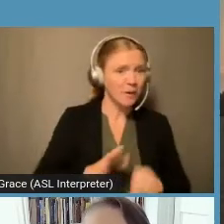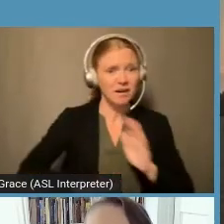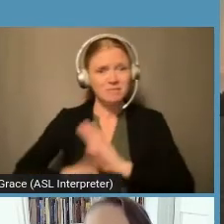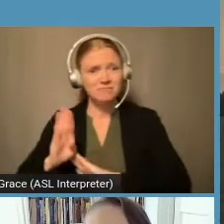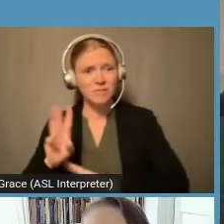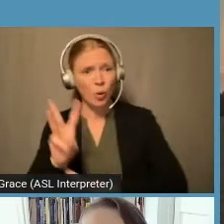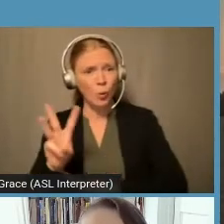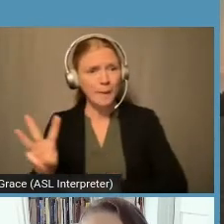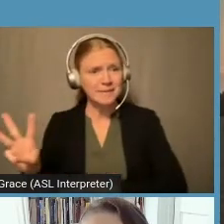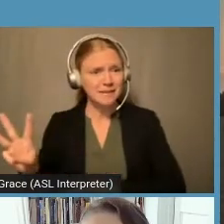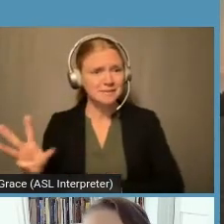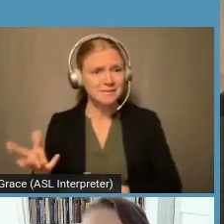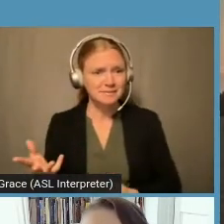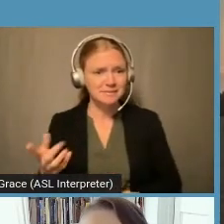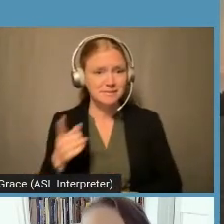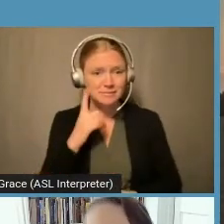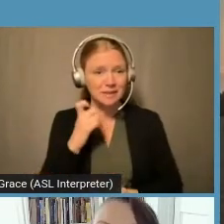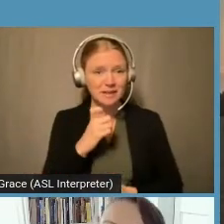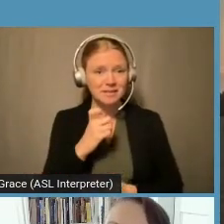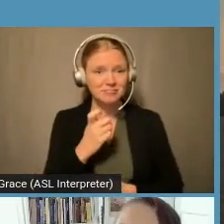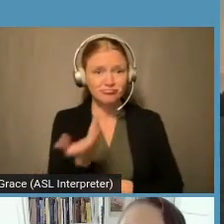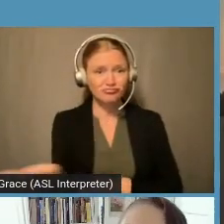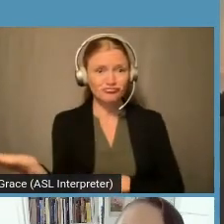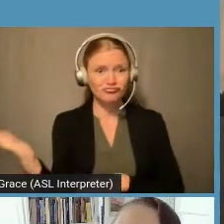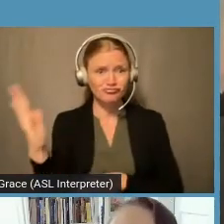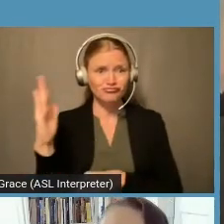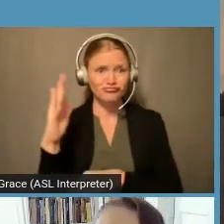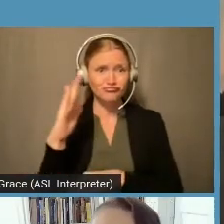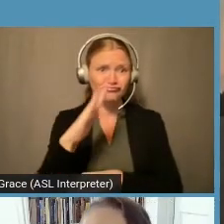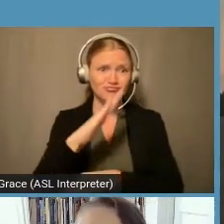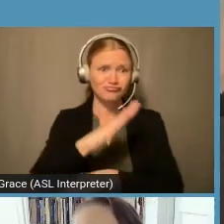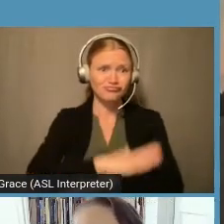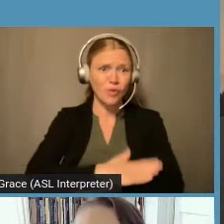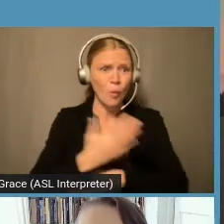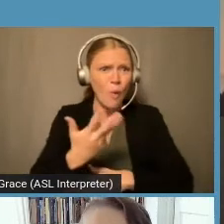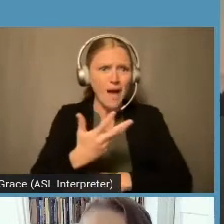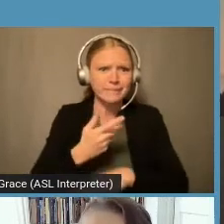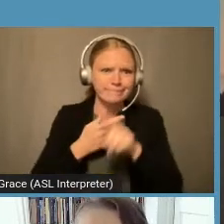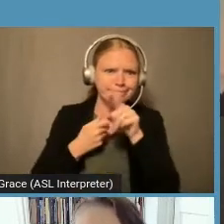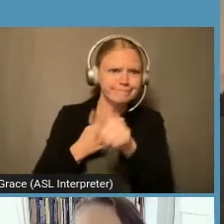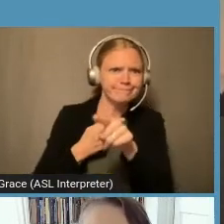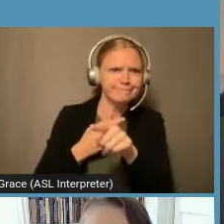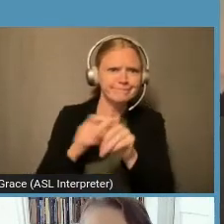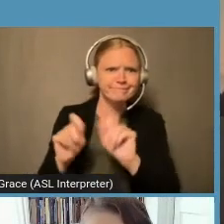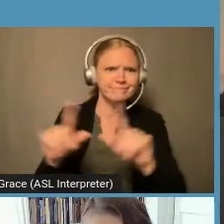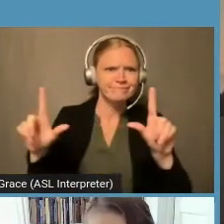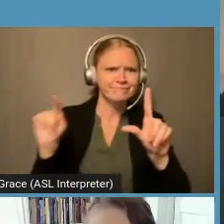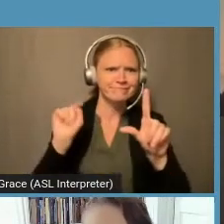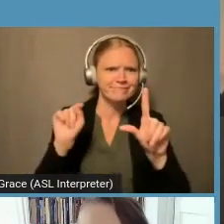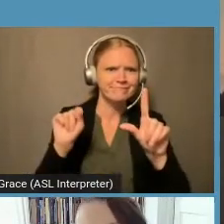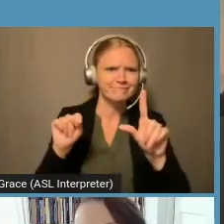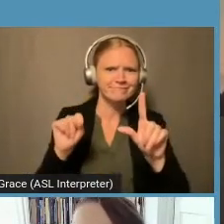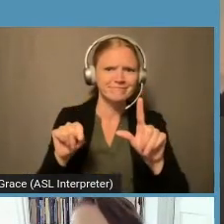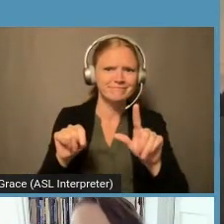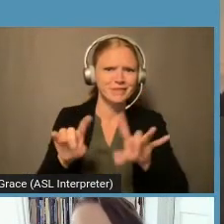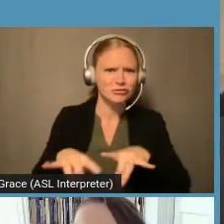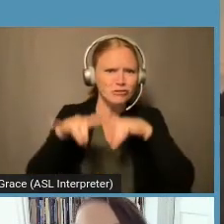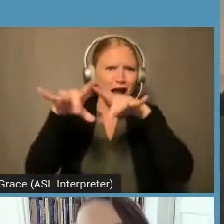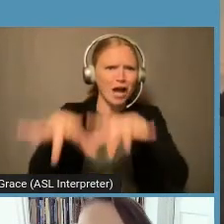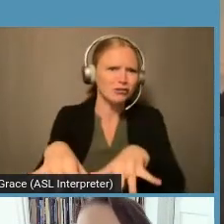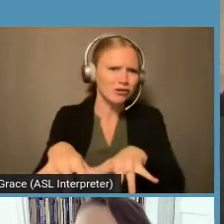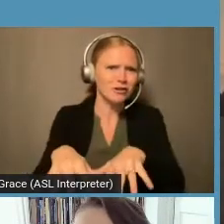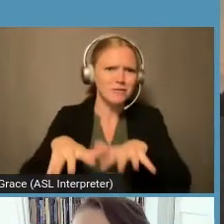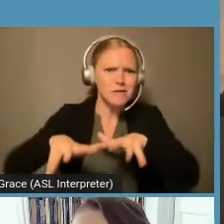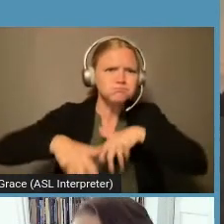because from dawn until dusk, you're doing this. Or some variation of this activity, which